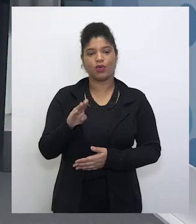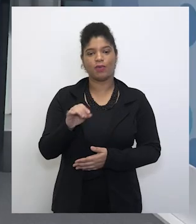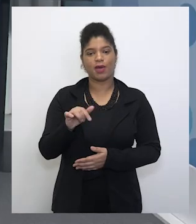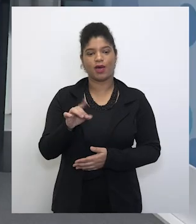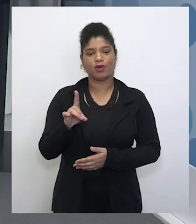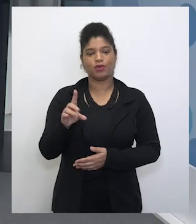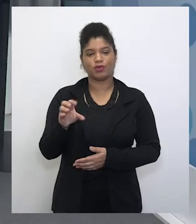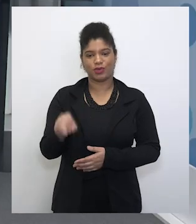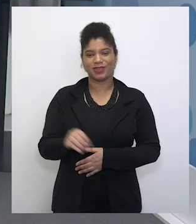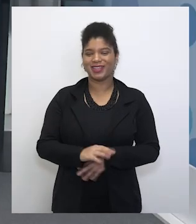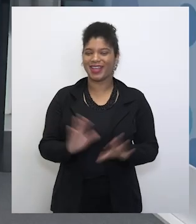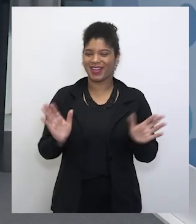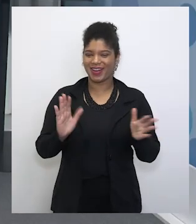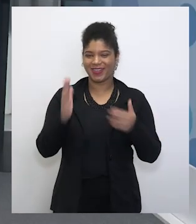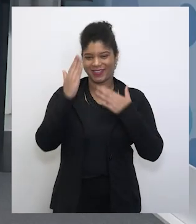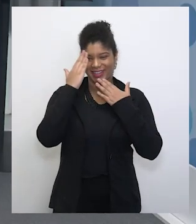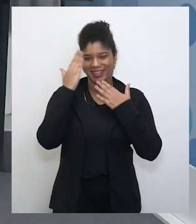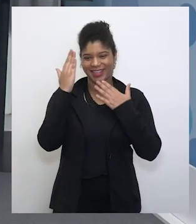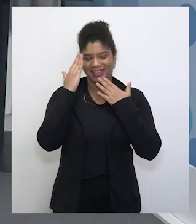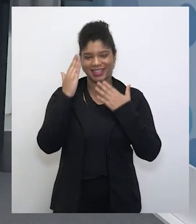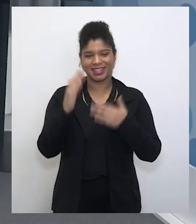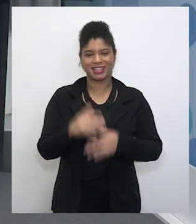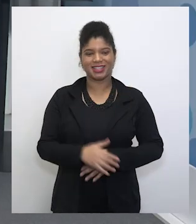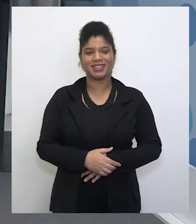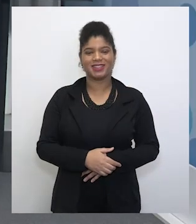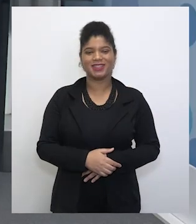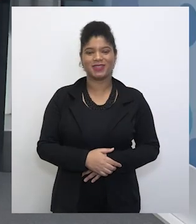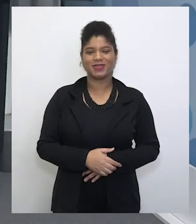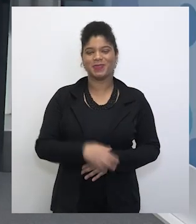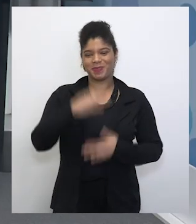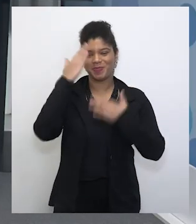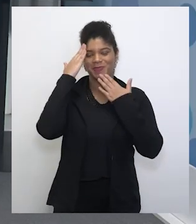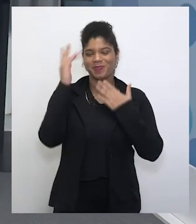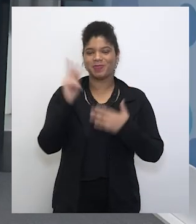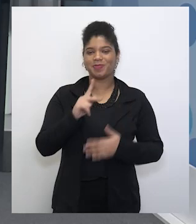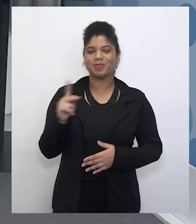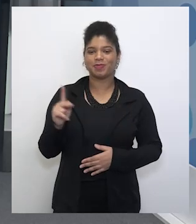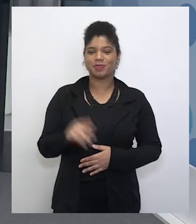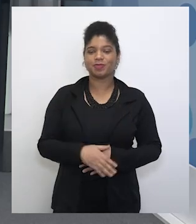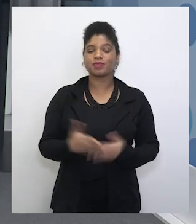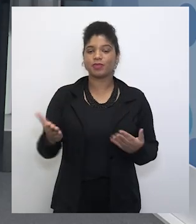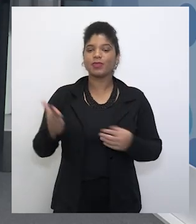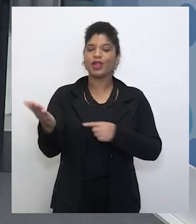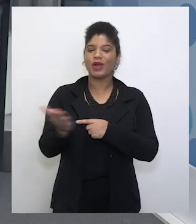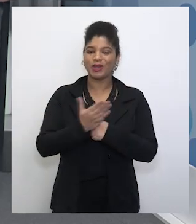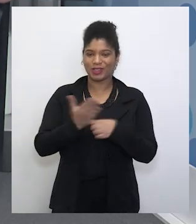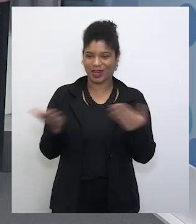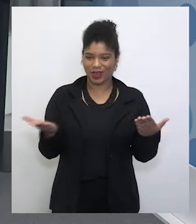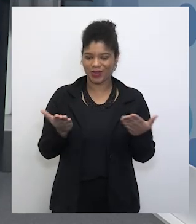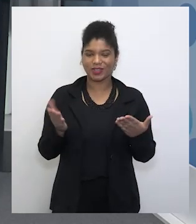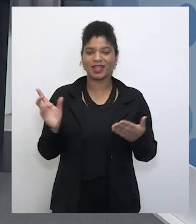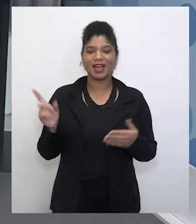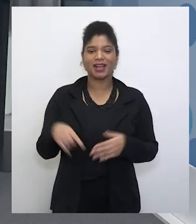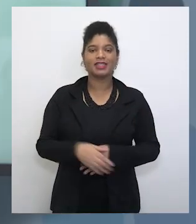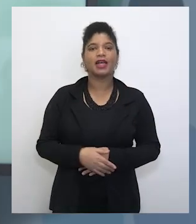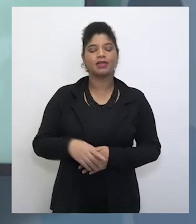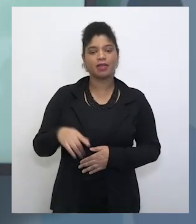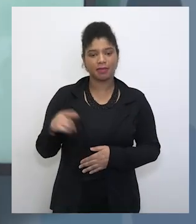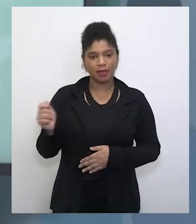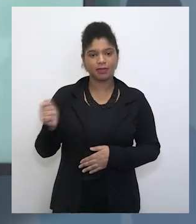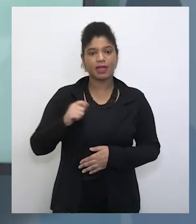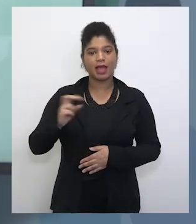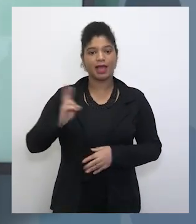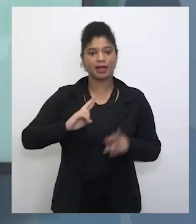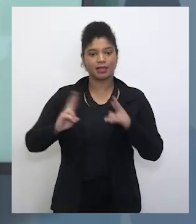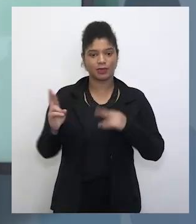nice. Thank you for coming, Erika. Thank you, teacher. Okay, so Erika is gonna help me. A Erika vai ajudar hoje a gente aqui, então mandem as respostas para